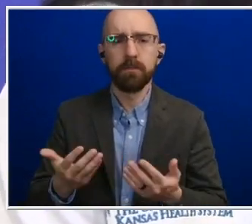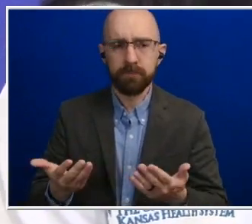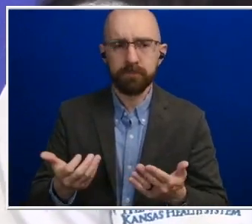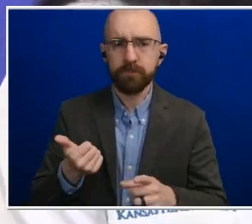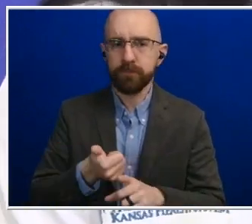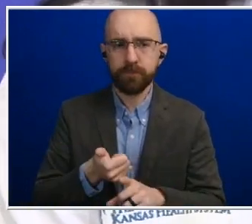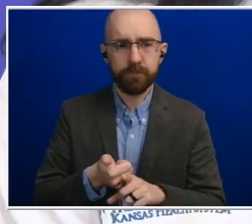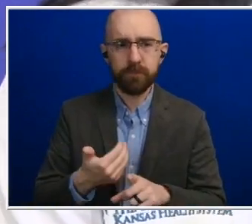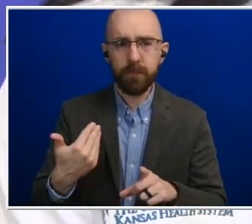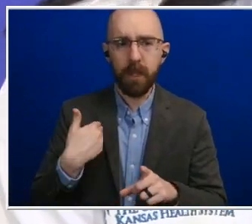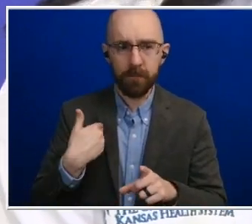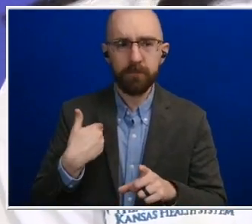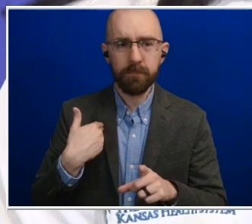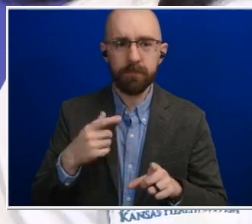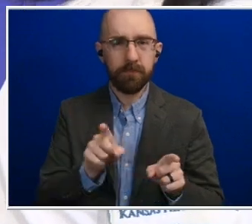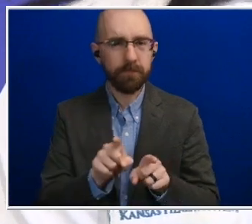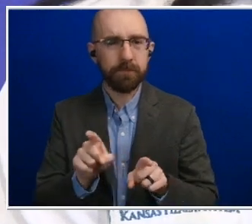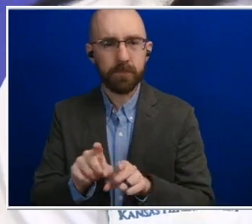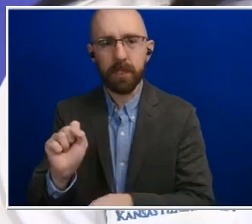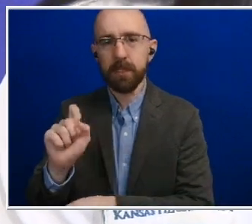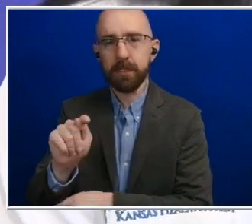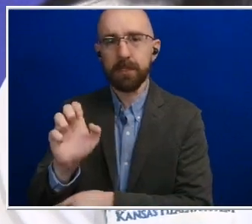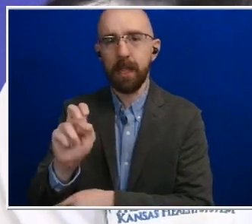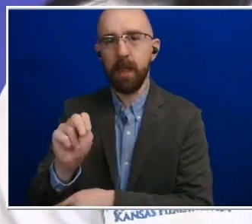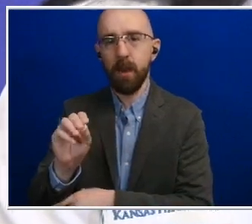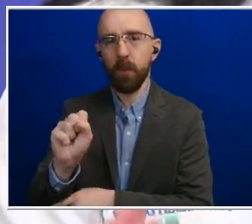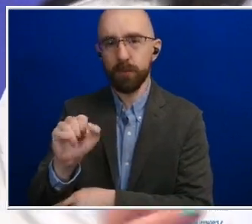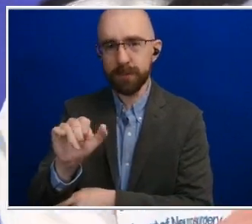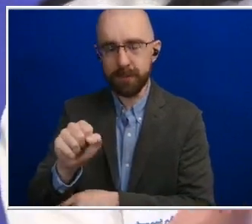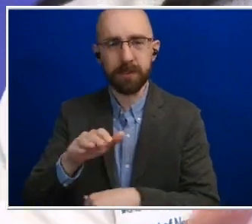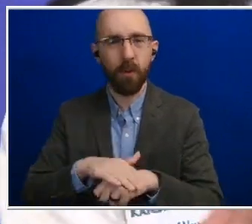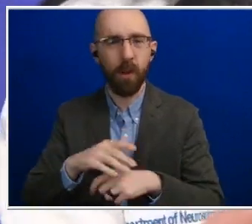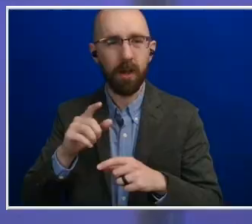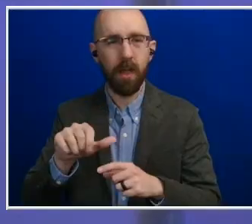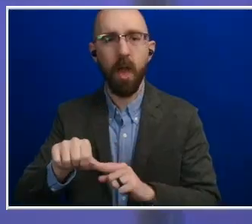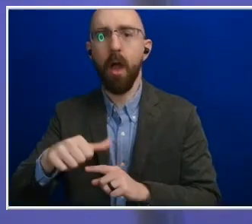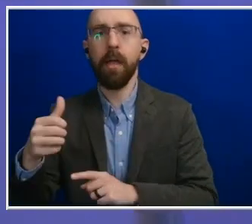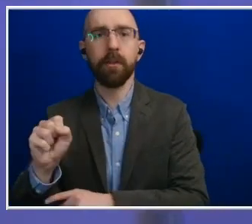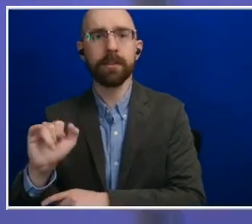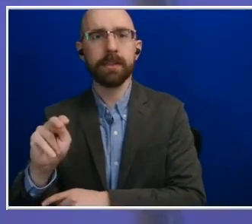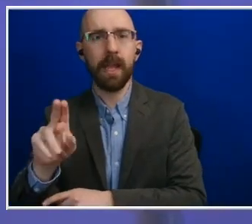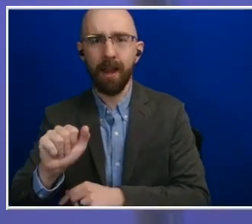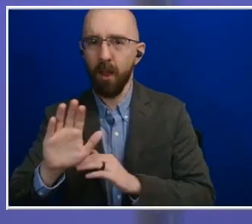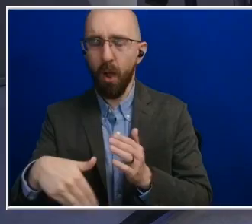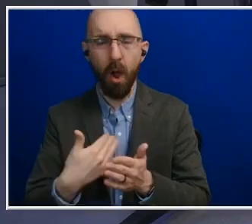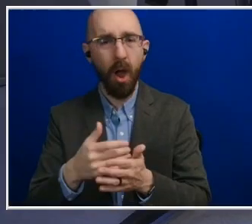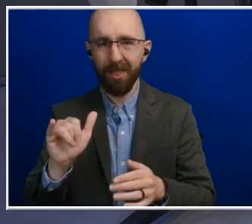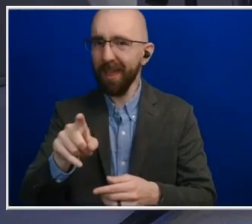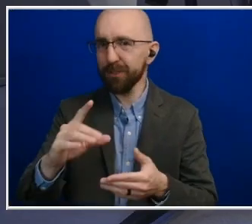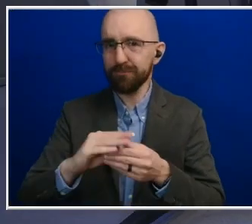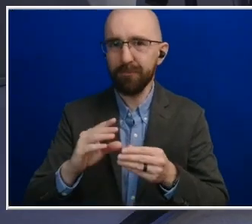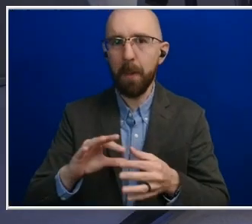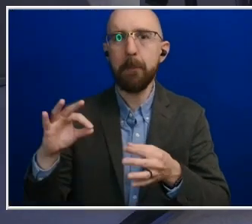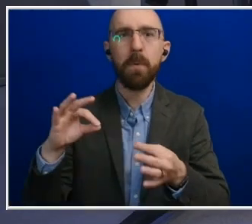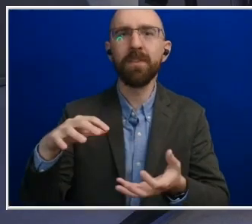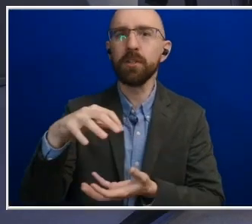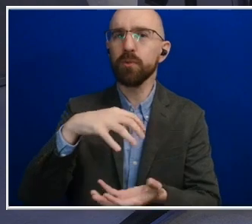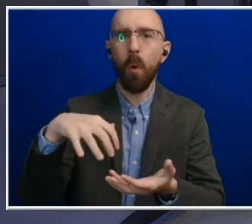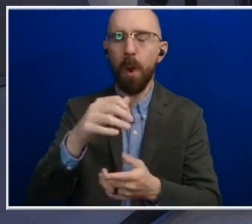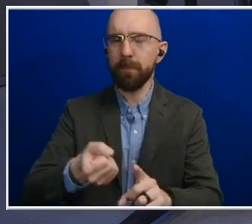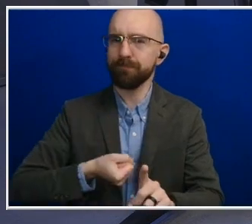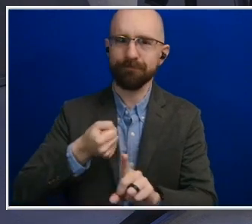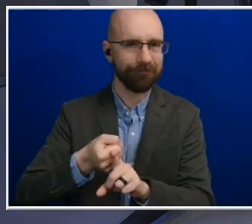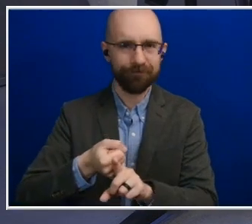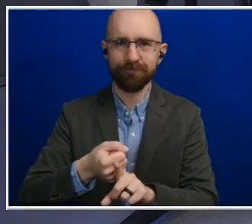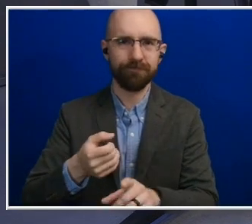had also stenosis on the sinus on the other side. So it was like all of these things, like a perfect storm, led to that. That's what I was going to say, the perfect storm. Yes. So let's go back